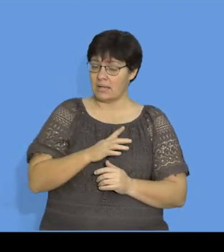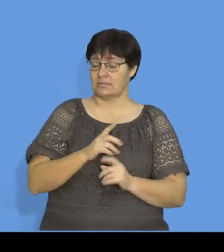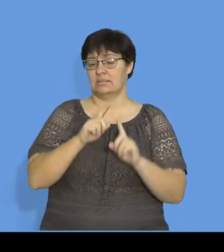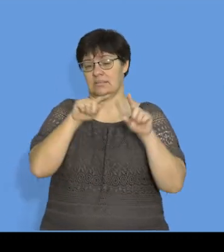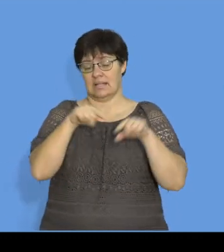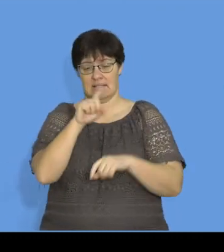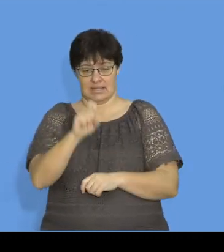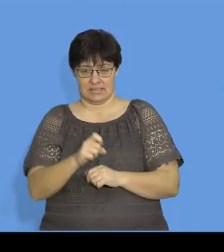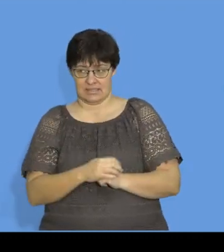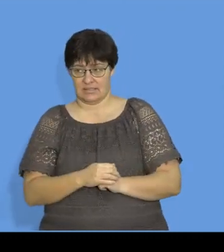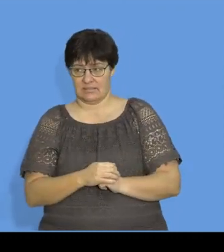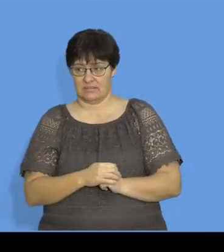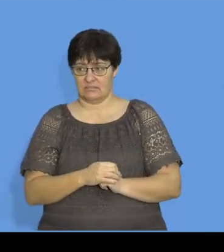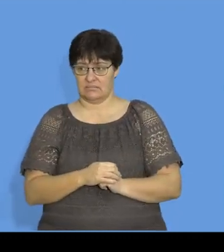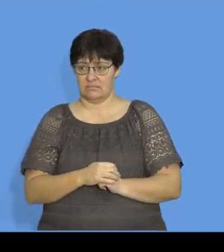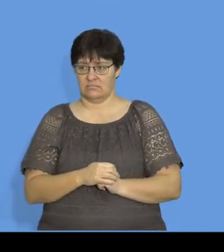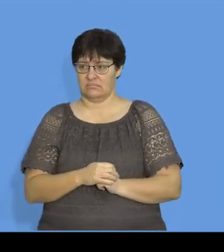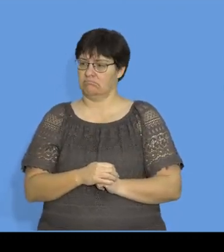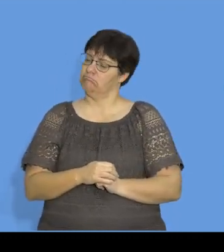delta x.